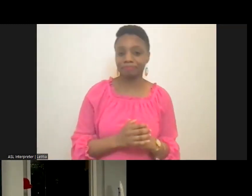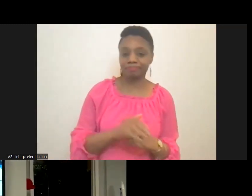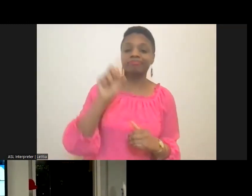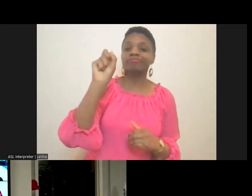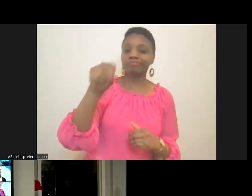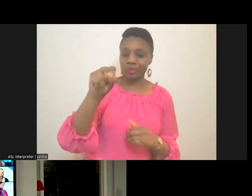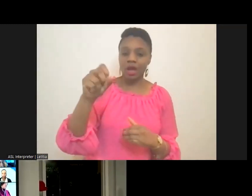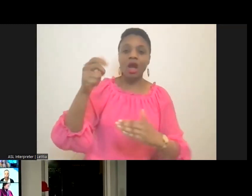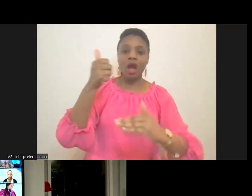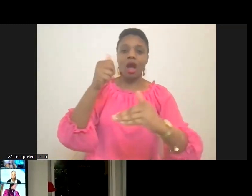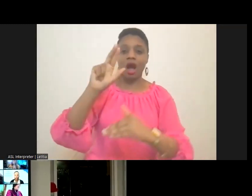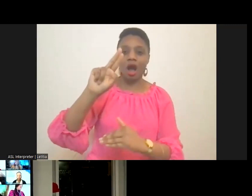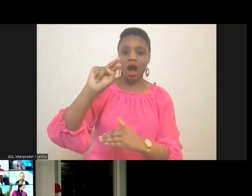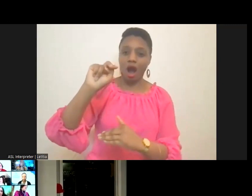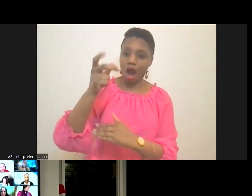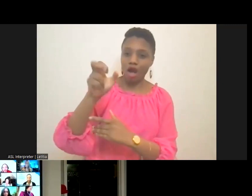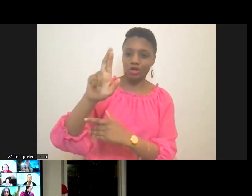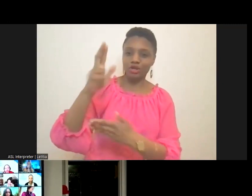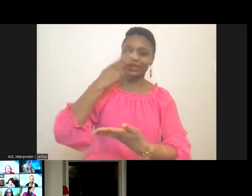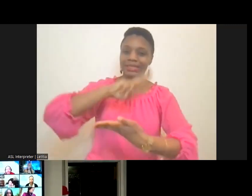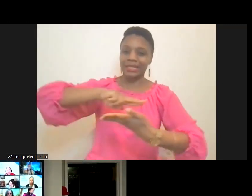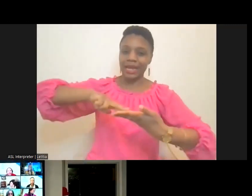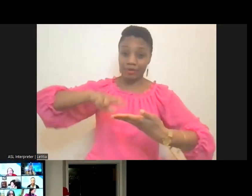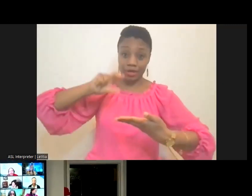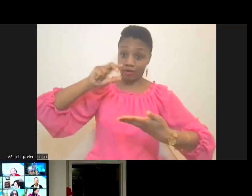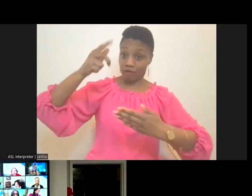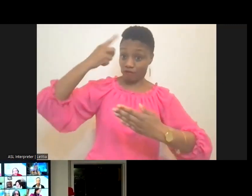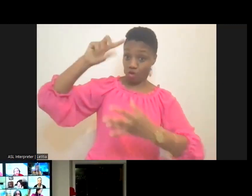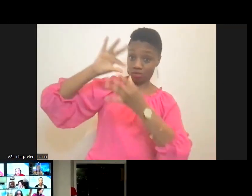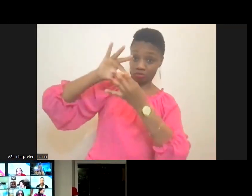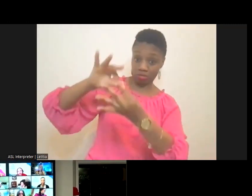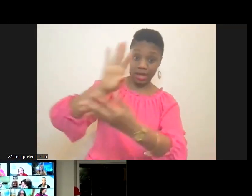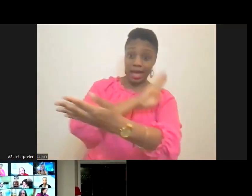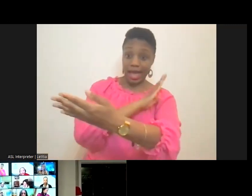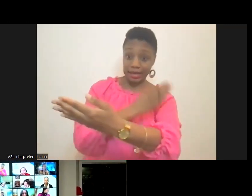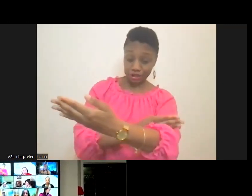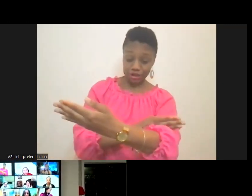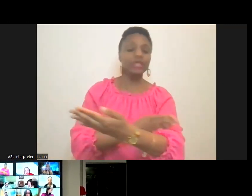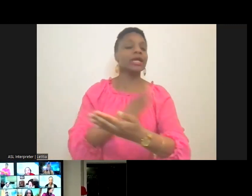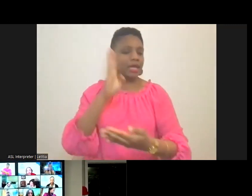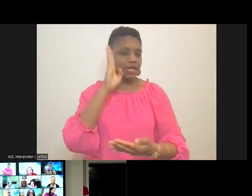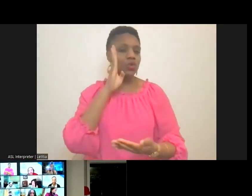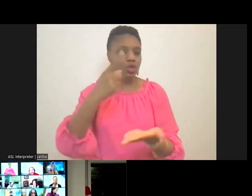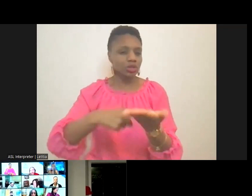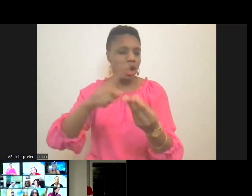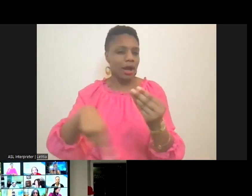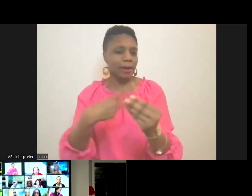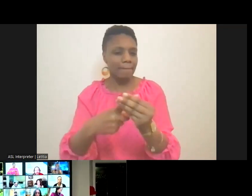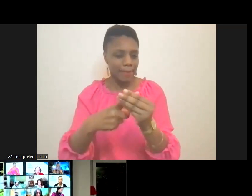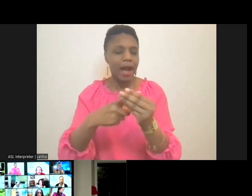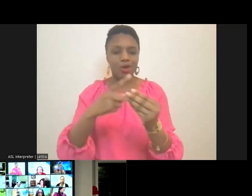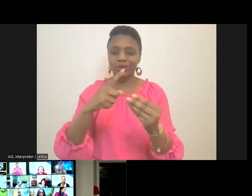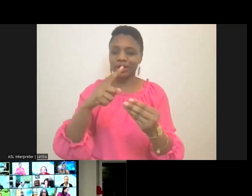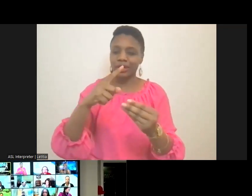Energy, and he is convening the Council on Siting Infrastructure,